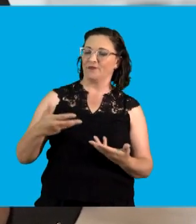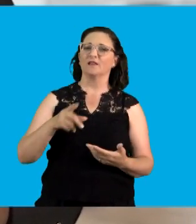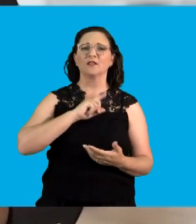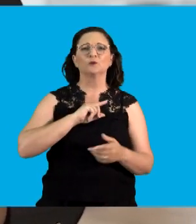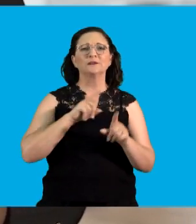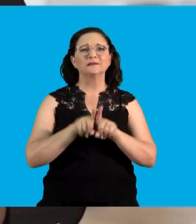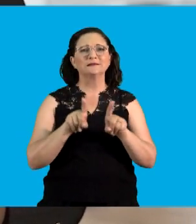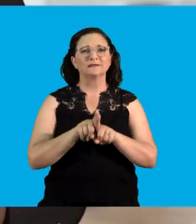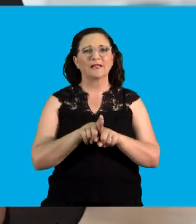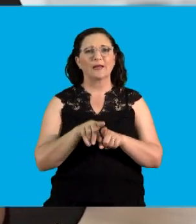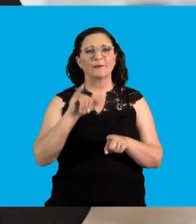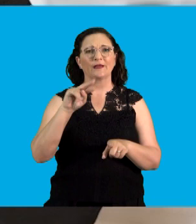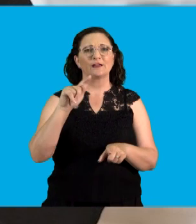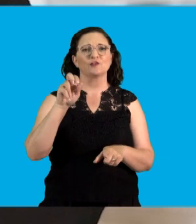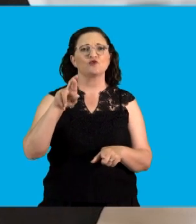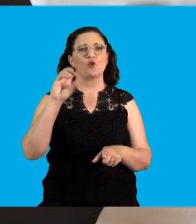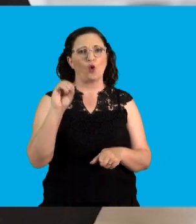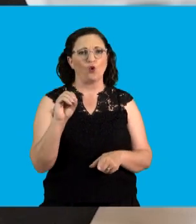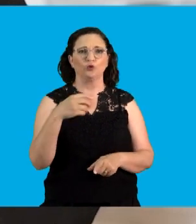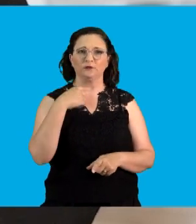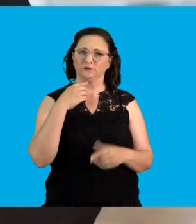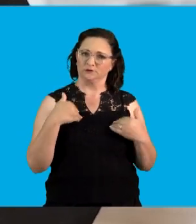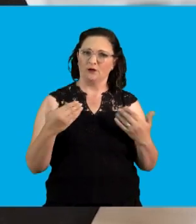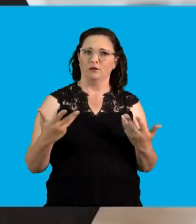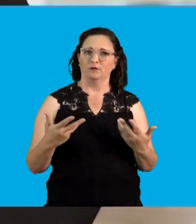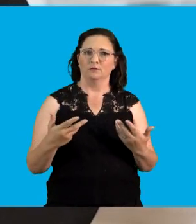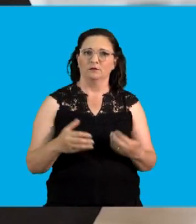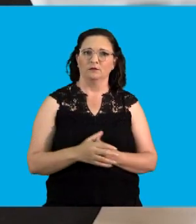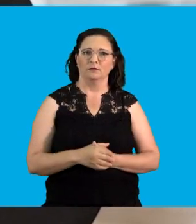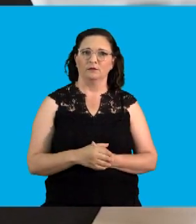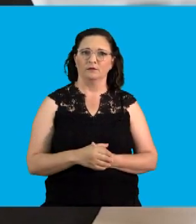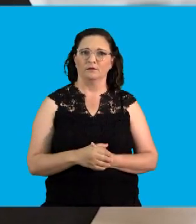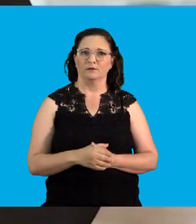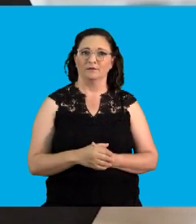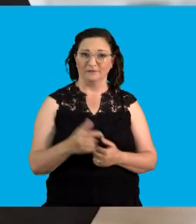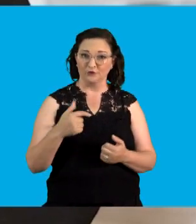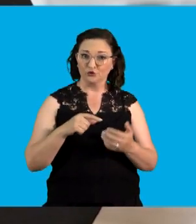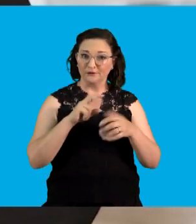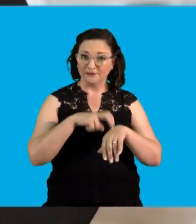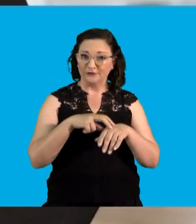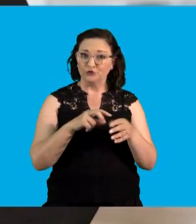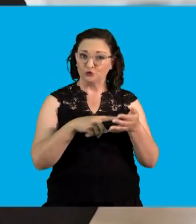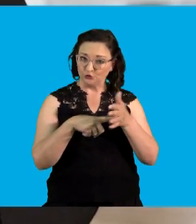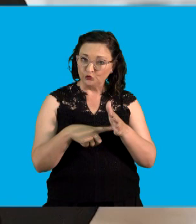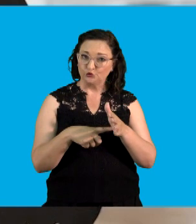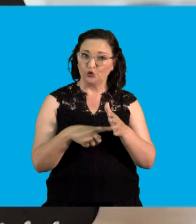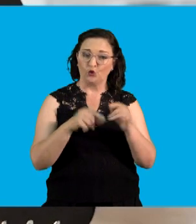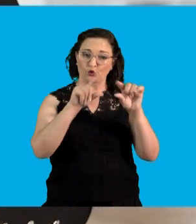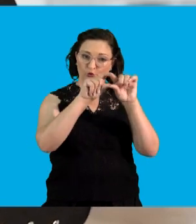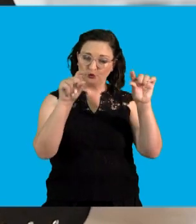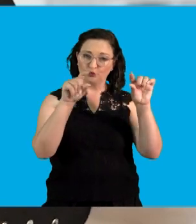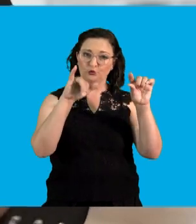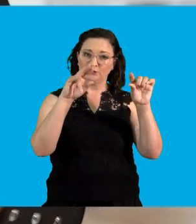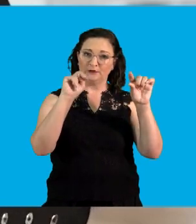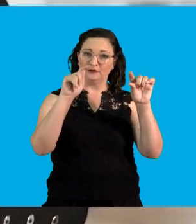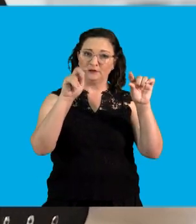essay, you start with the word introduction. You don't just start by greeting. You need to indicate that this is your introduction, and you underline